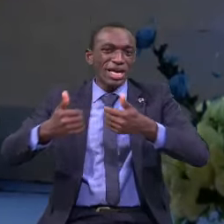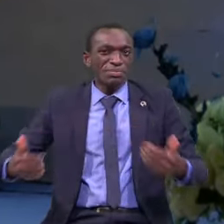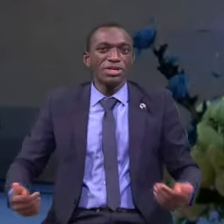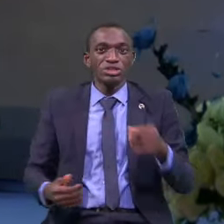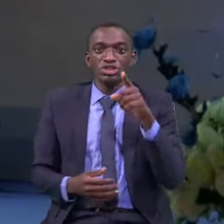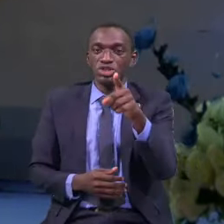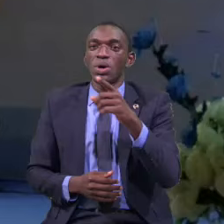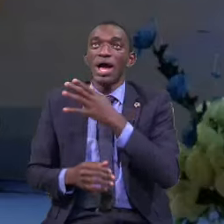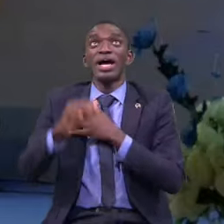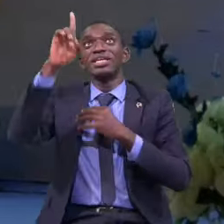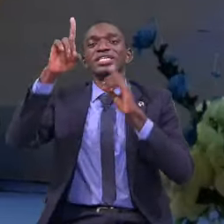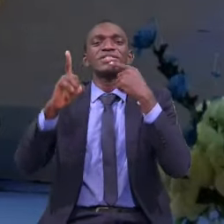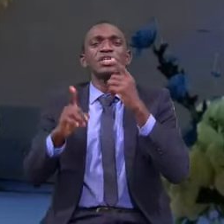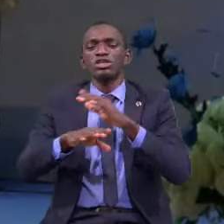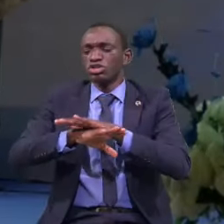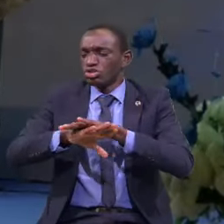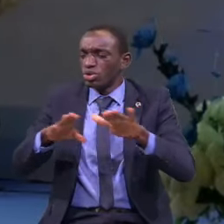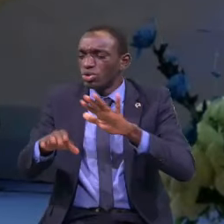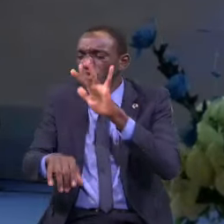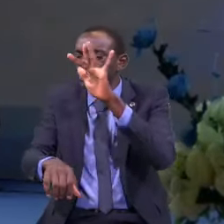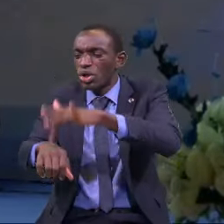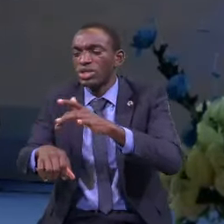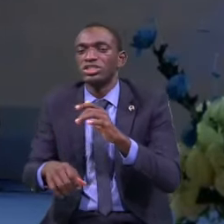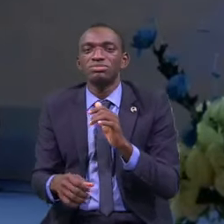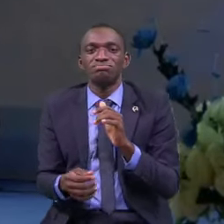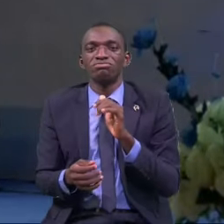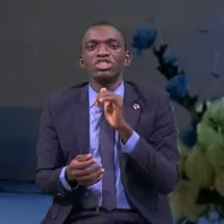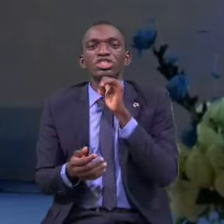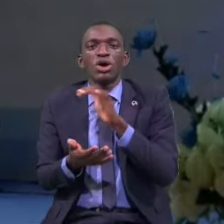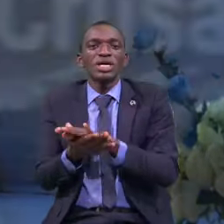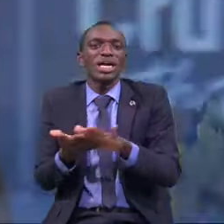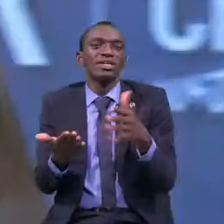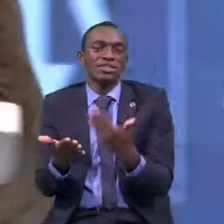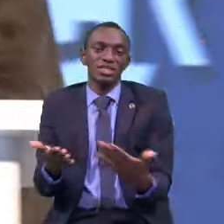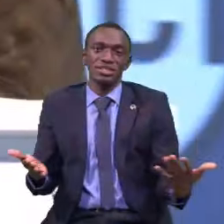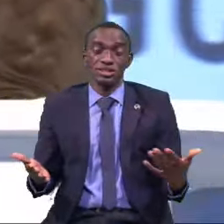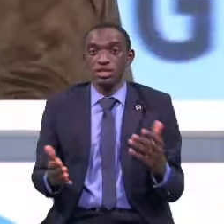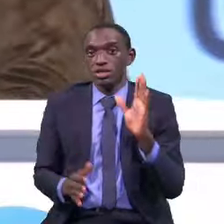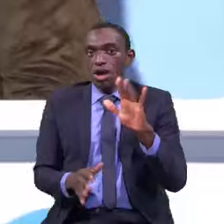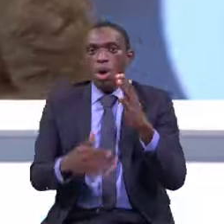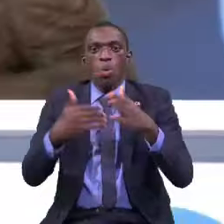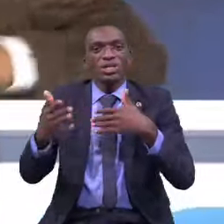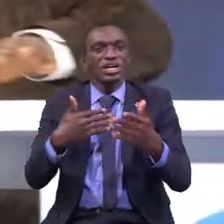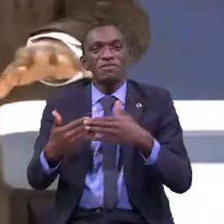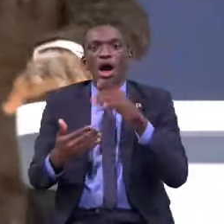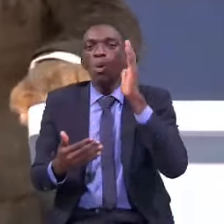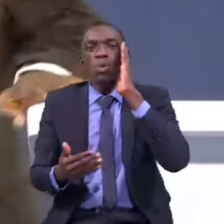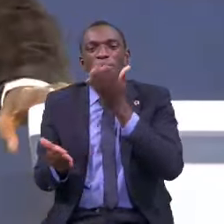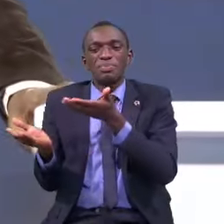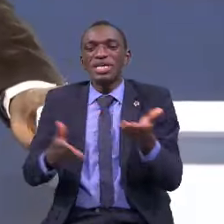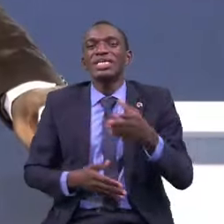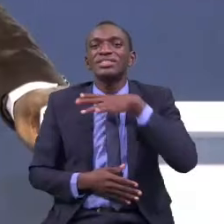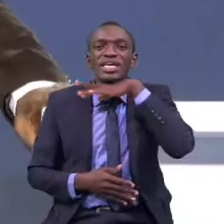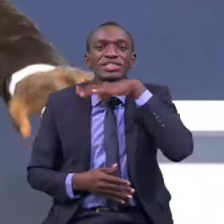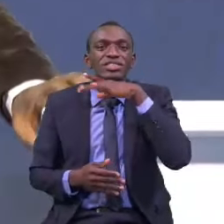touch not the unclean thing. Whatever will bring unclean thoughts in your mind or in